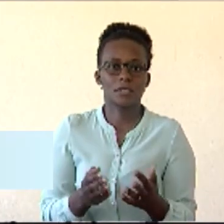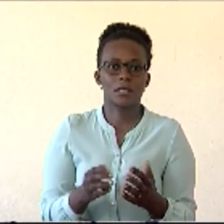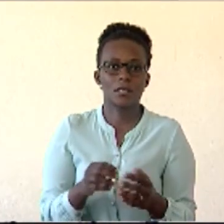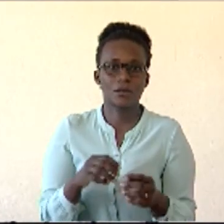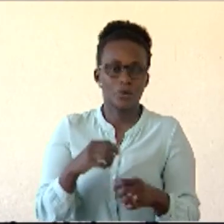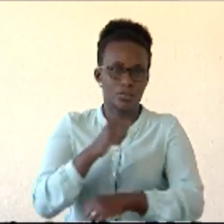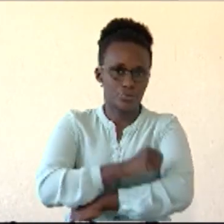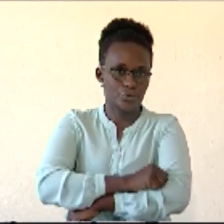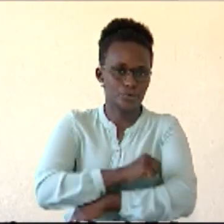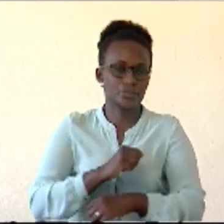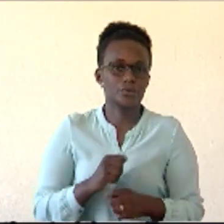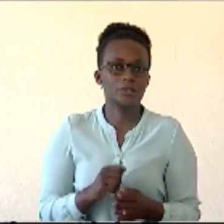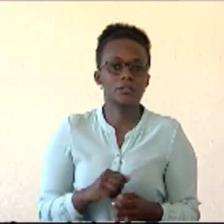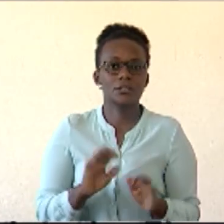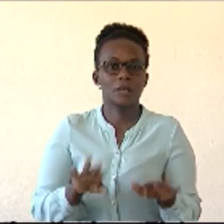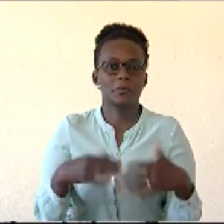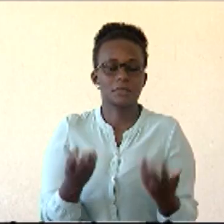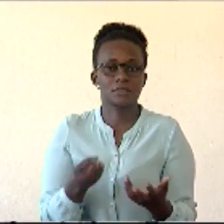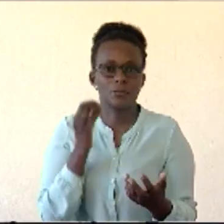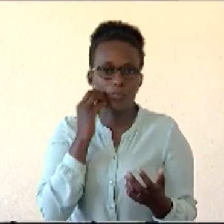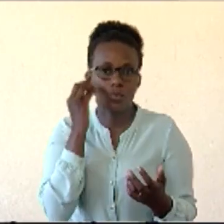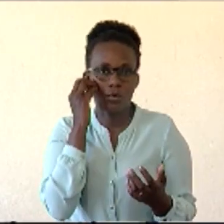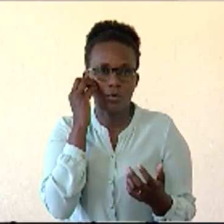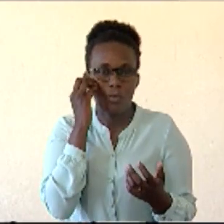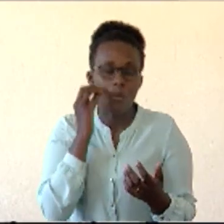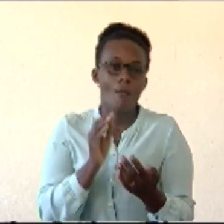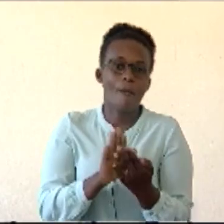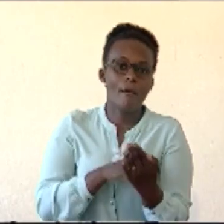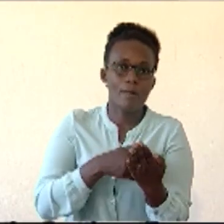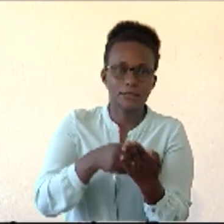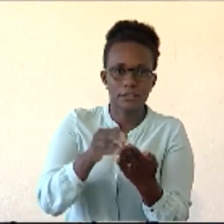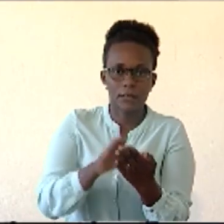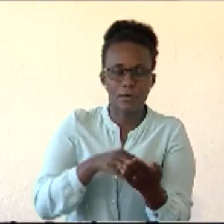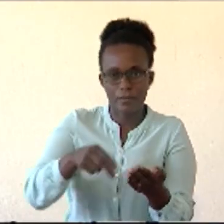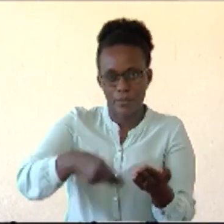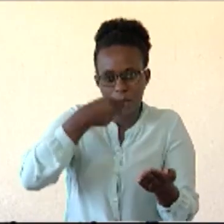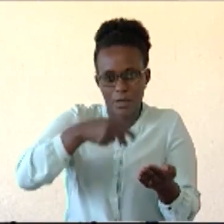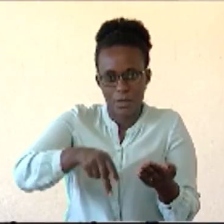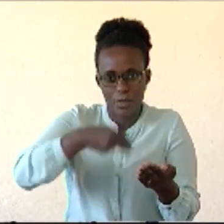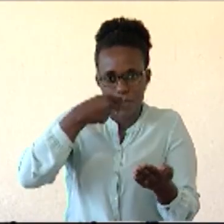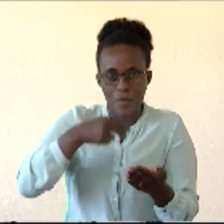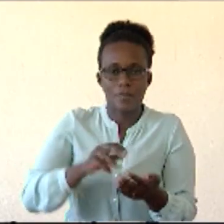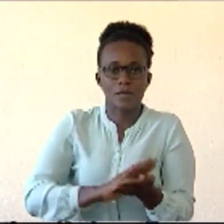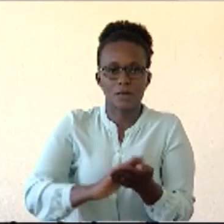and all those stuff, you'll find that they are being coated with either